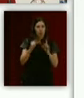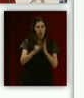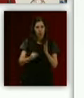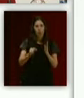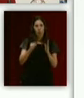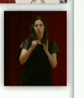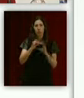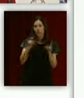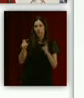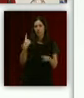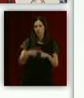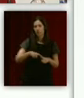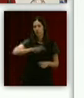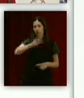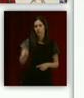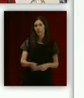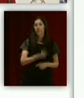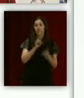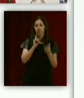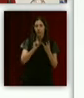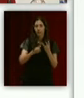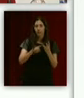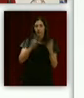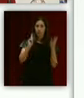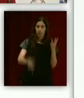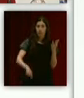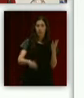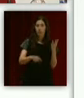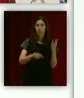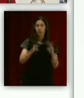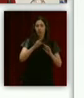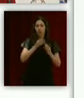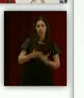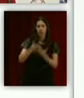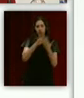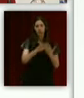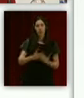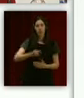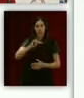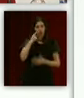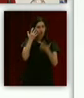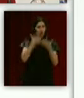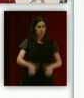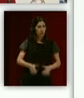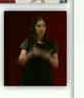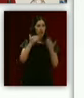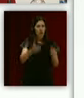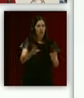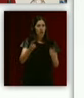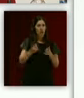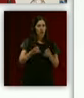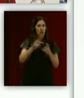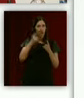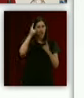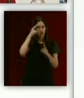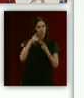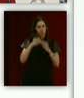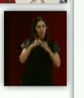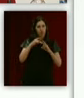interface for certain protocols for domotics, Wi-Fi, Bluetooth, and others. And also, we are assessing